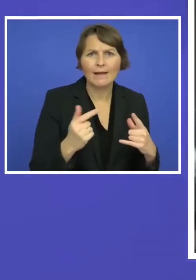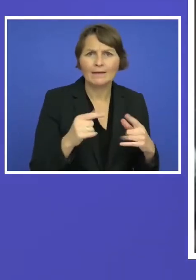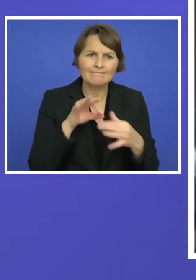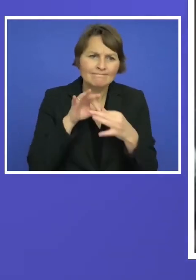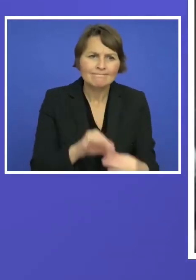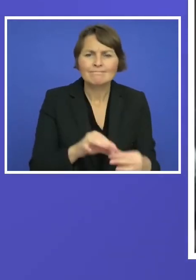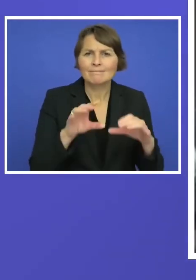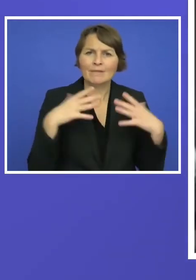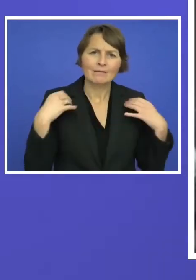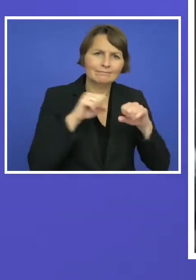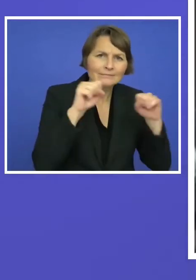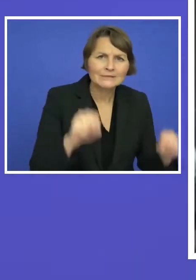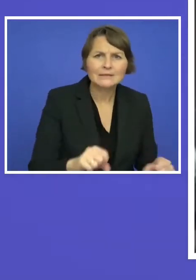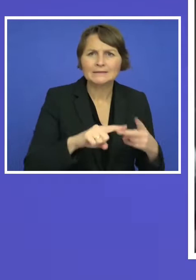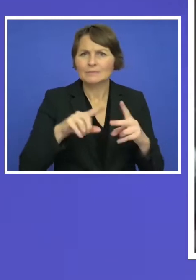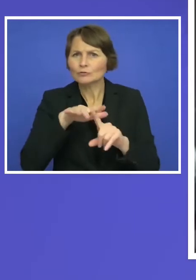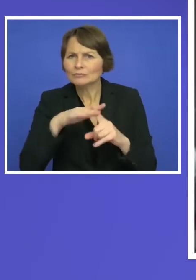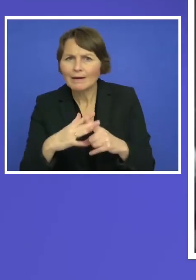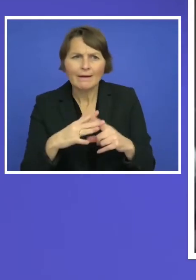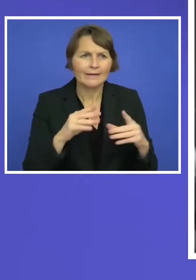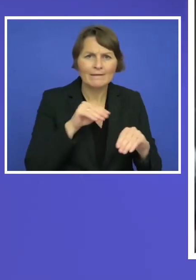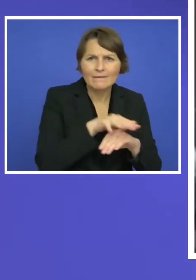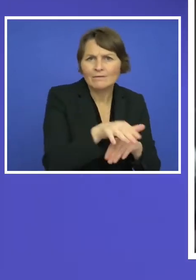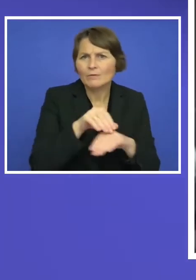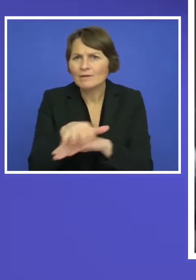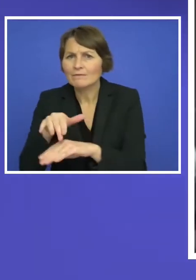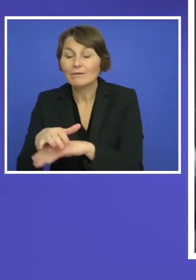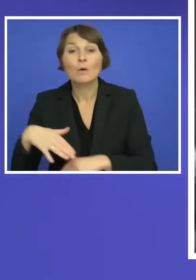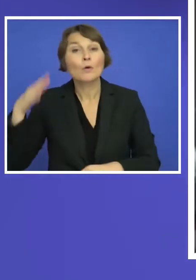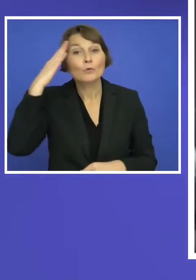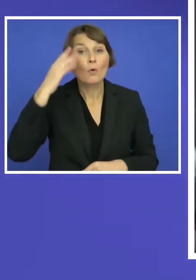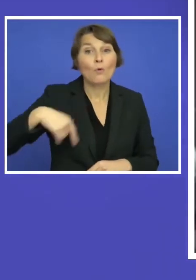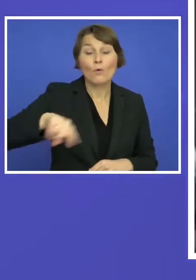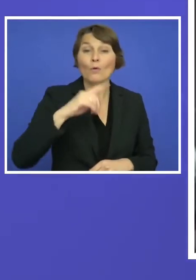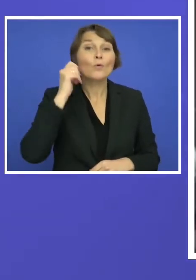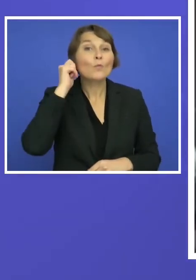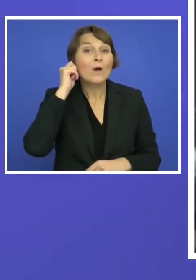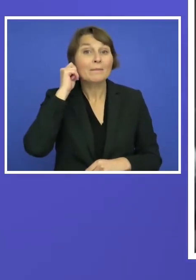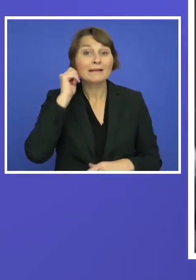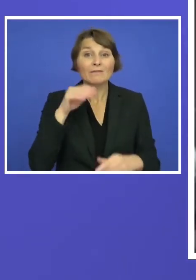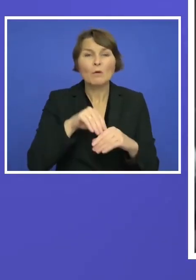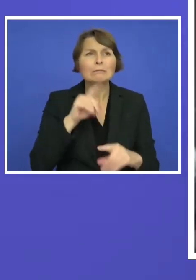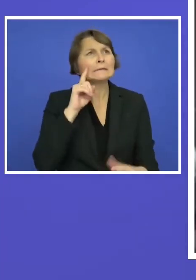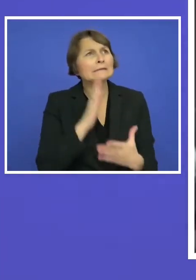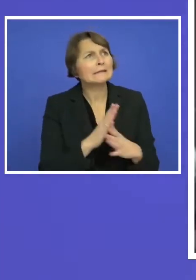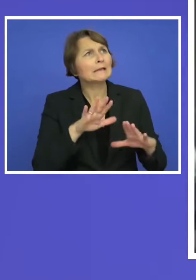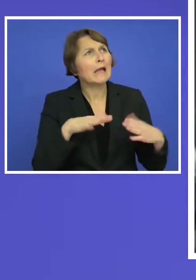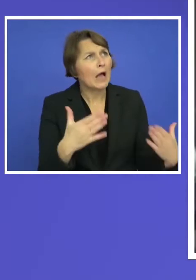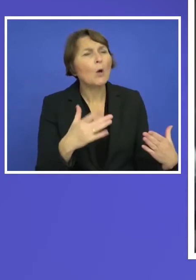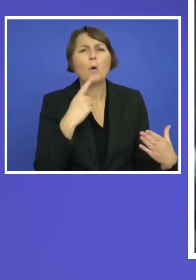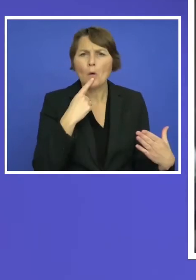society. We know that when women are engaged in decision-making, that leads to much more of an inclusive agenda